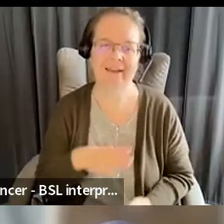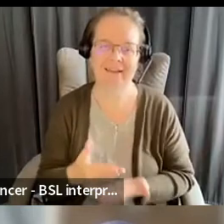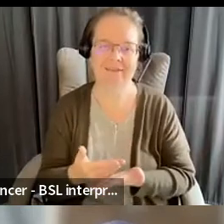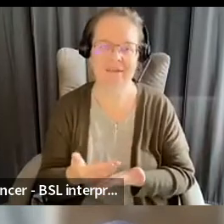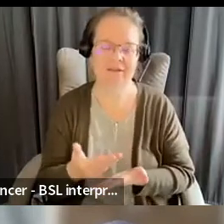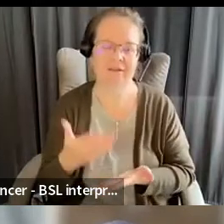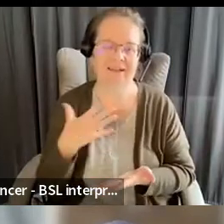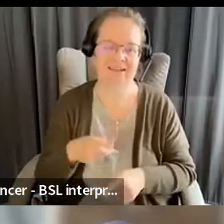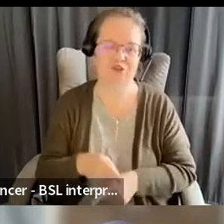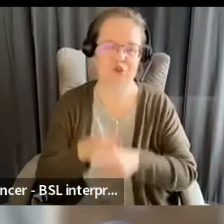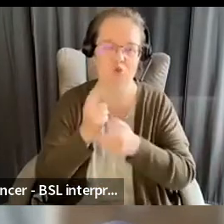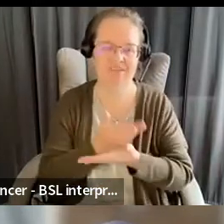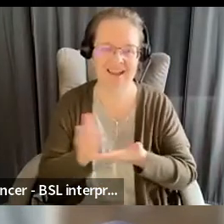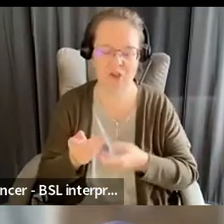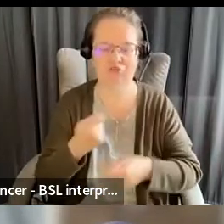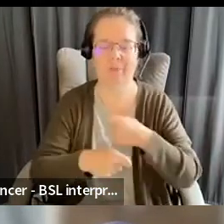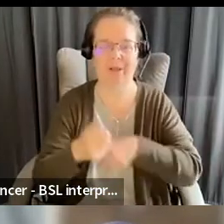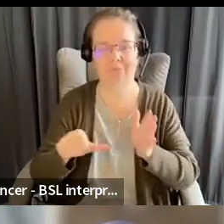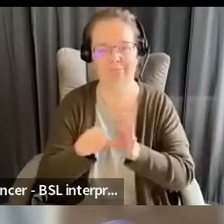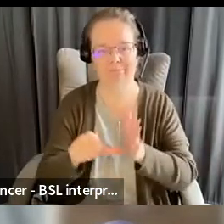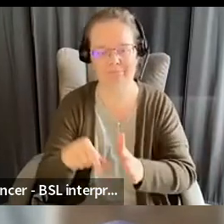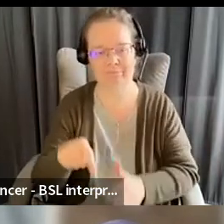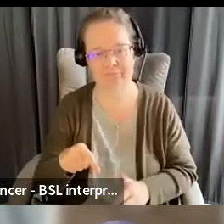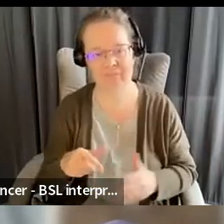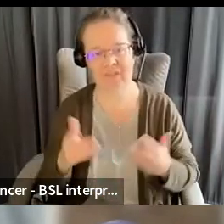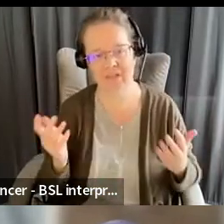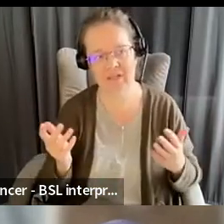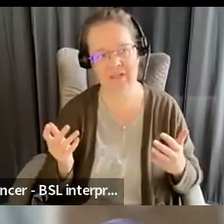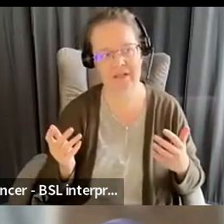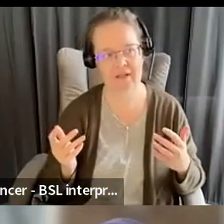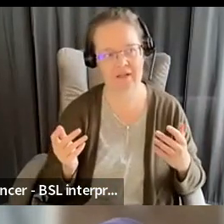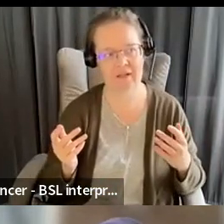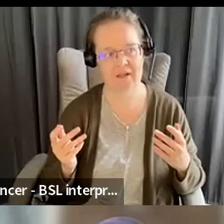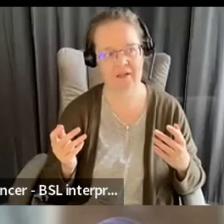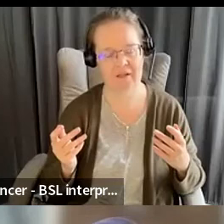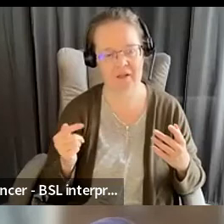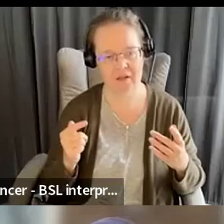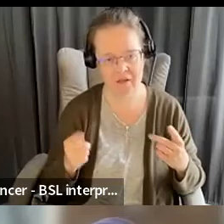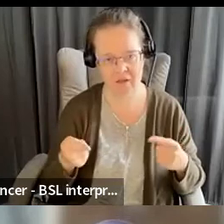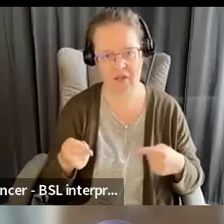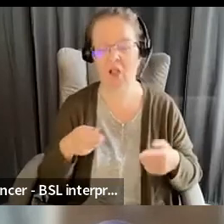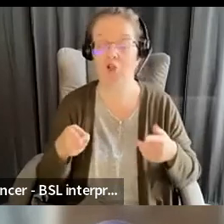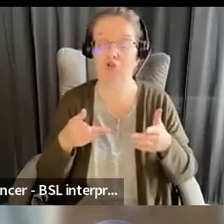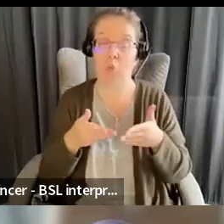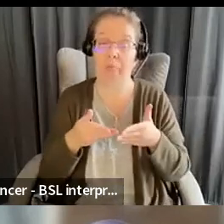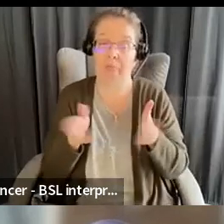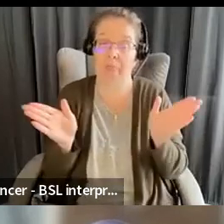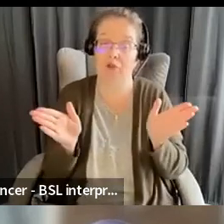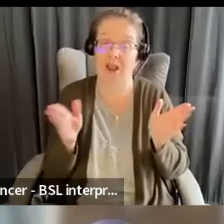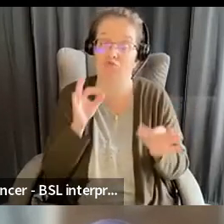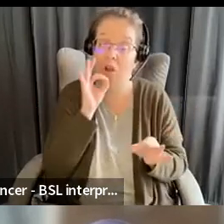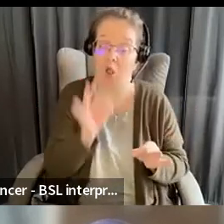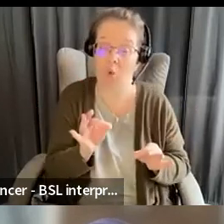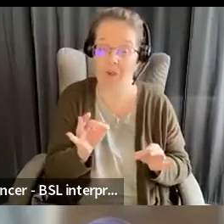clearance. So hence the need is there. But I think coming back to the sort of the broader question outside of